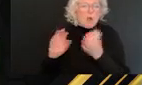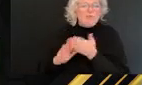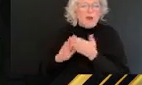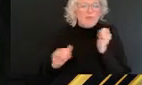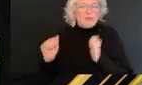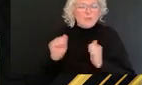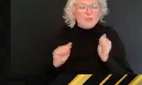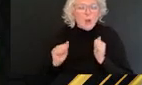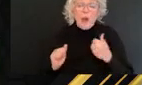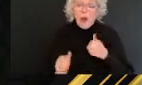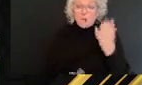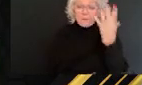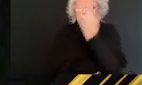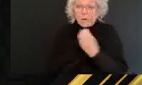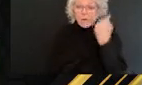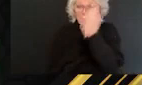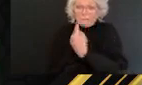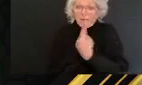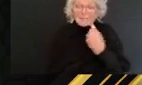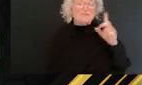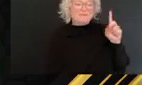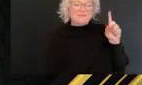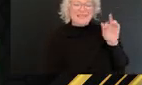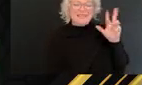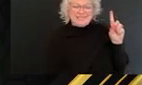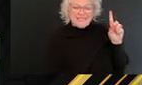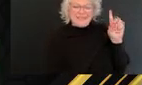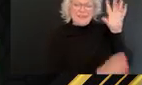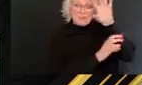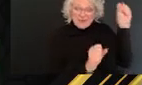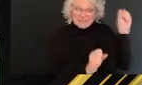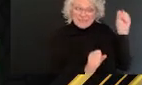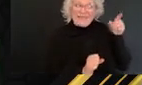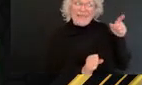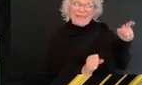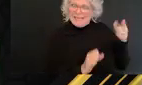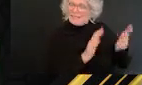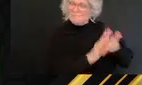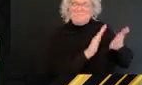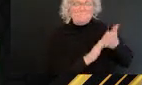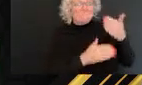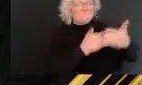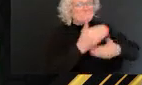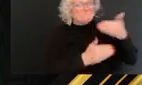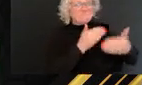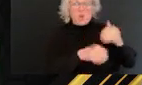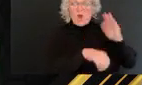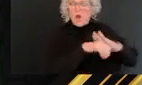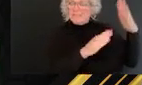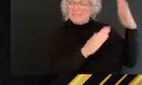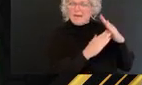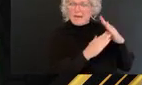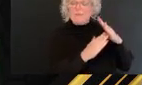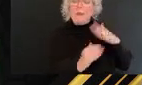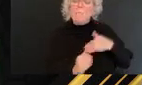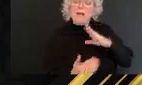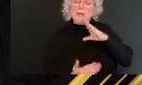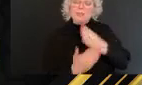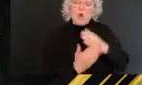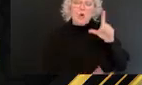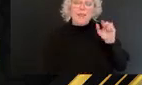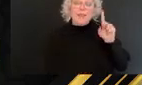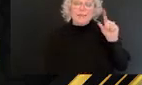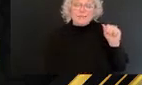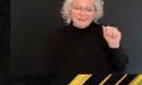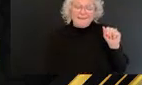so to speak. I'm just the pretty face, but David Friedman is the president, and he keeps us where we should be, right on top. My